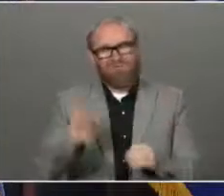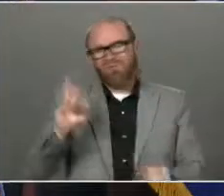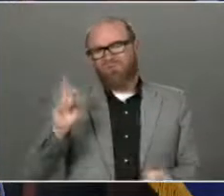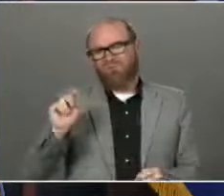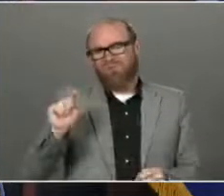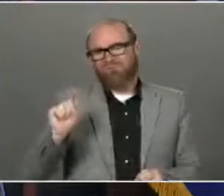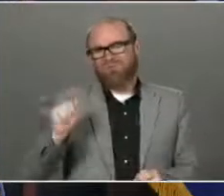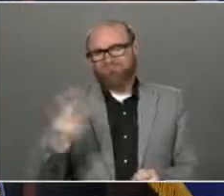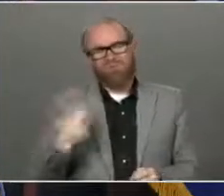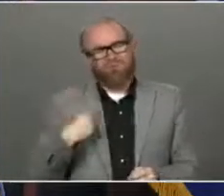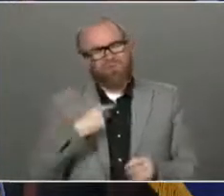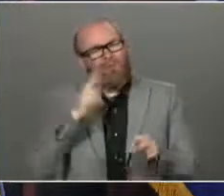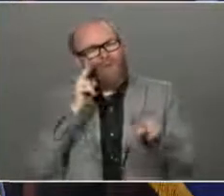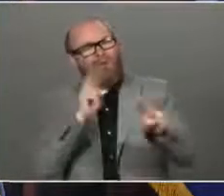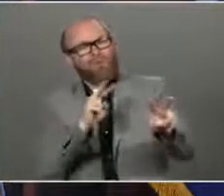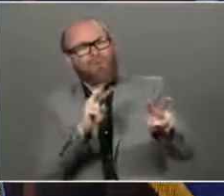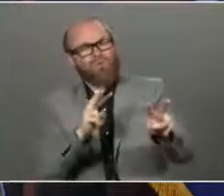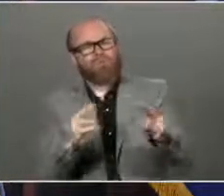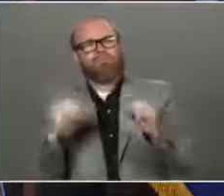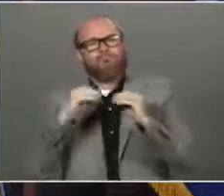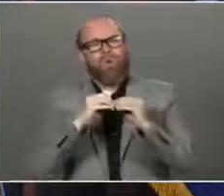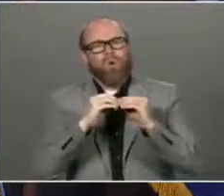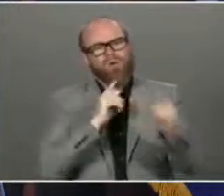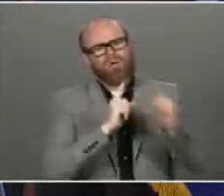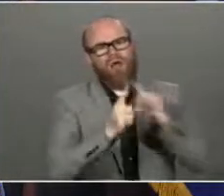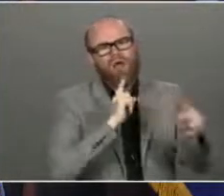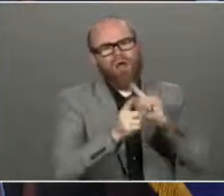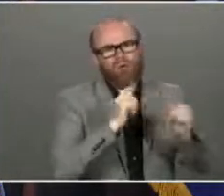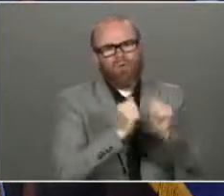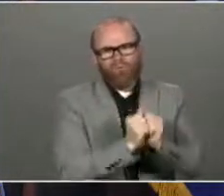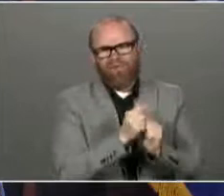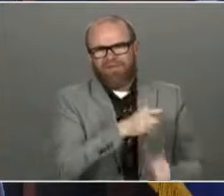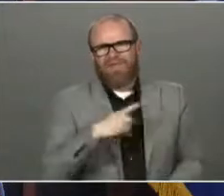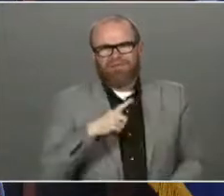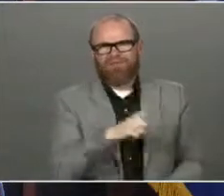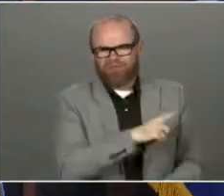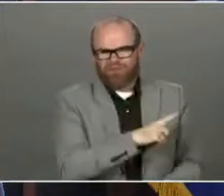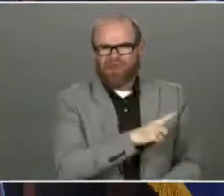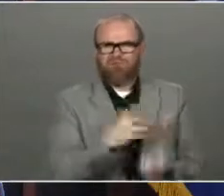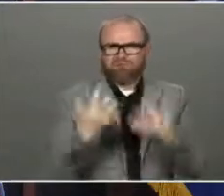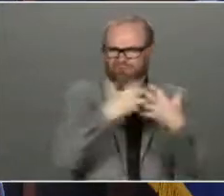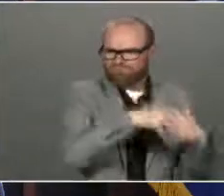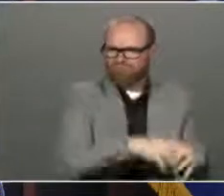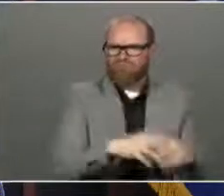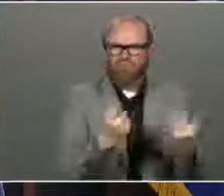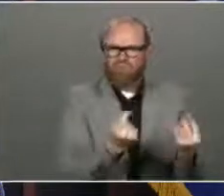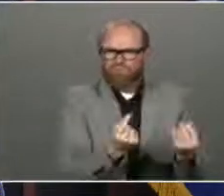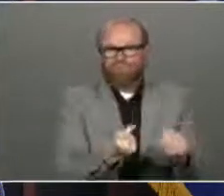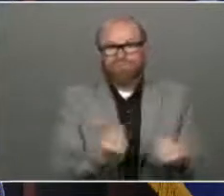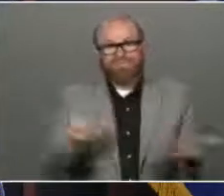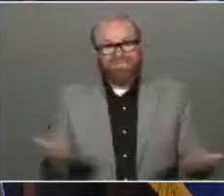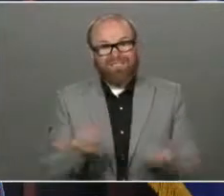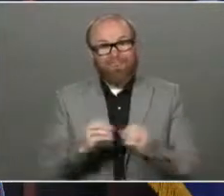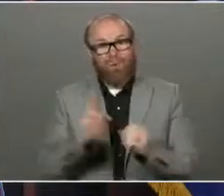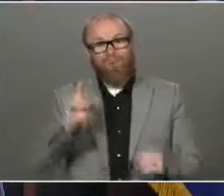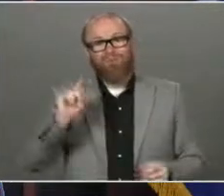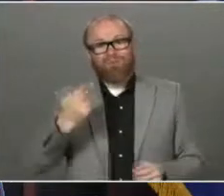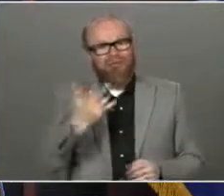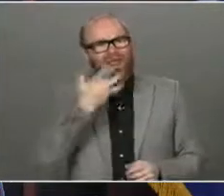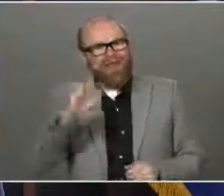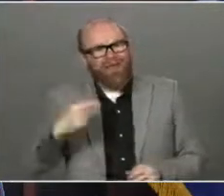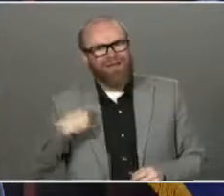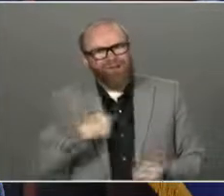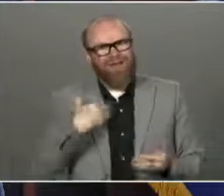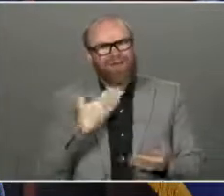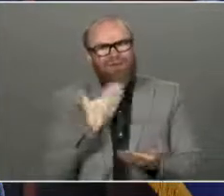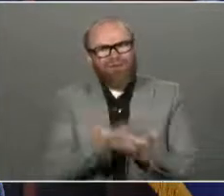conversations with the legislature. We know that Utahns are working hard. We are very lucky to have such a robust economy. It